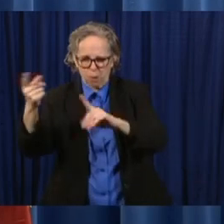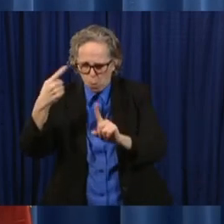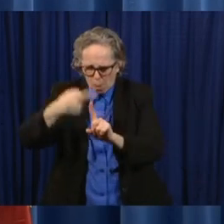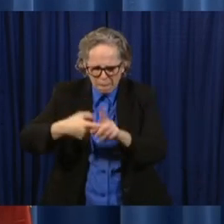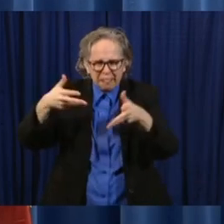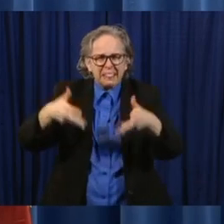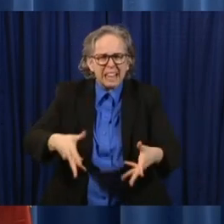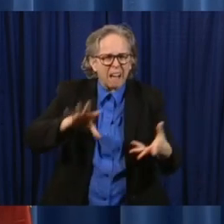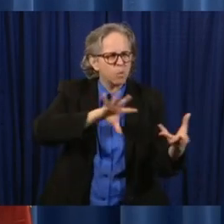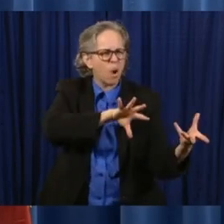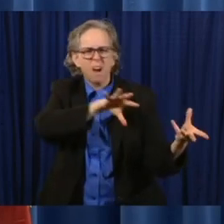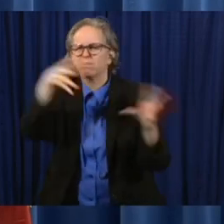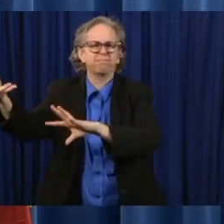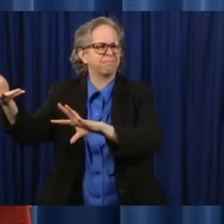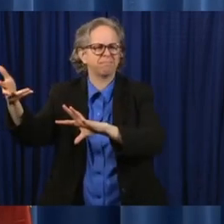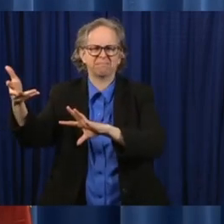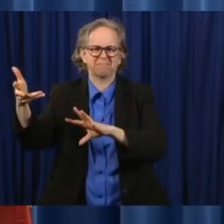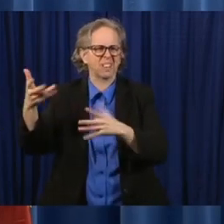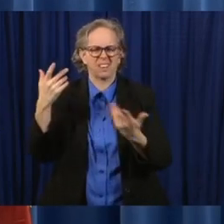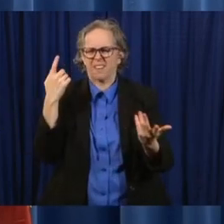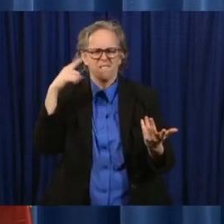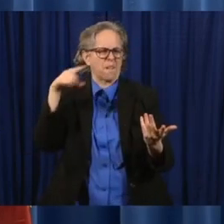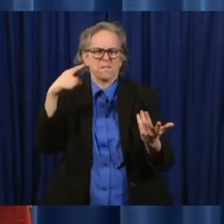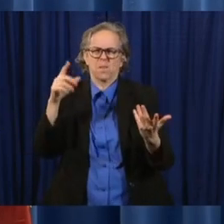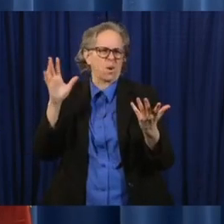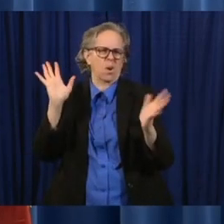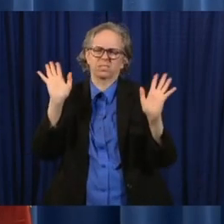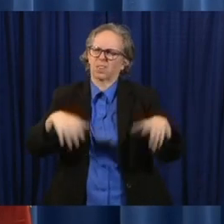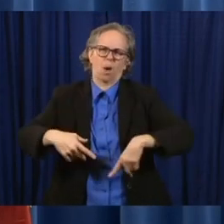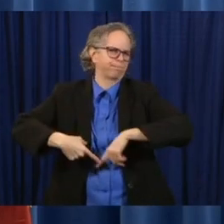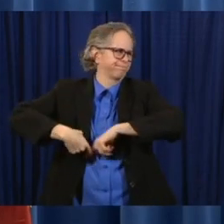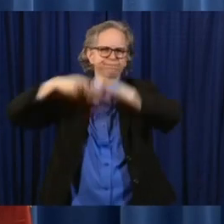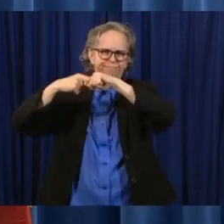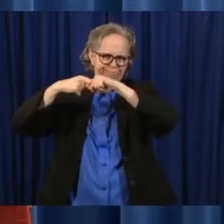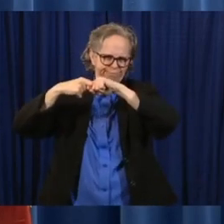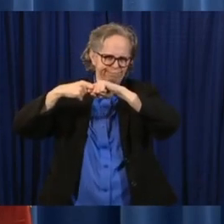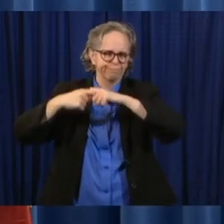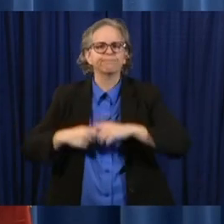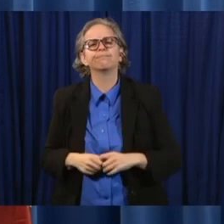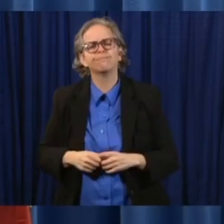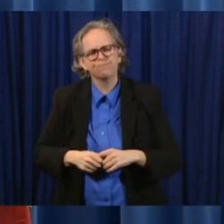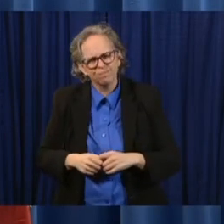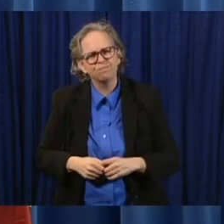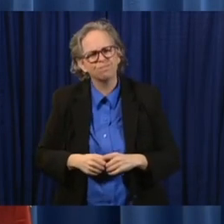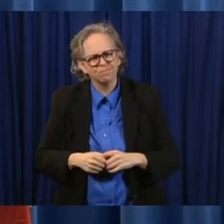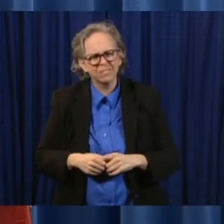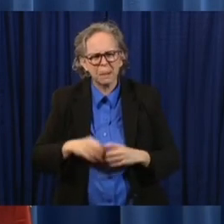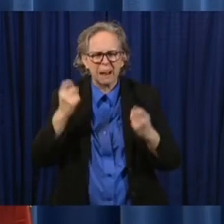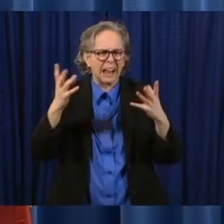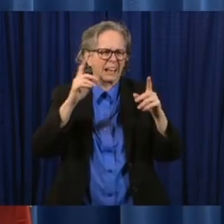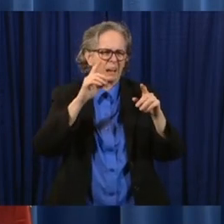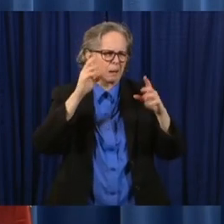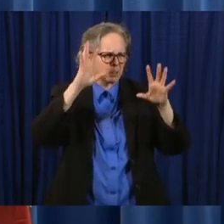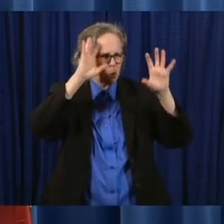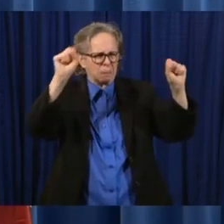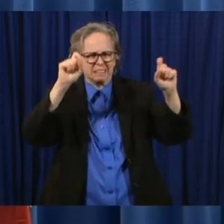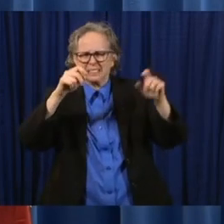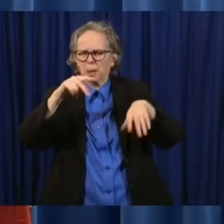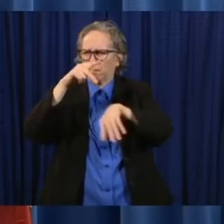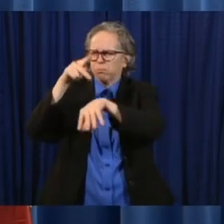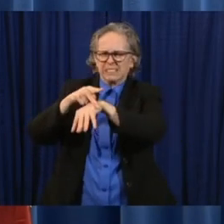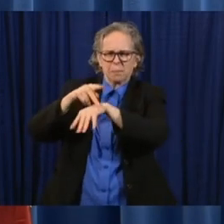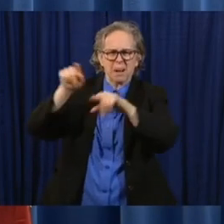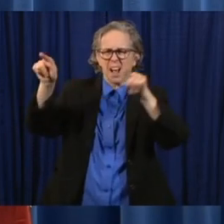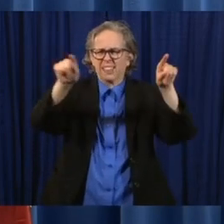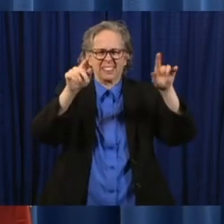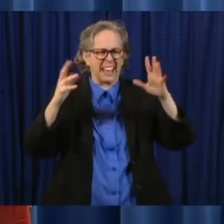by a large number of superintendents, principals, others who've